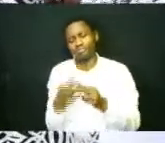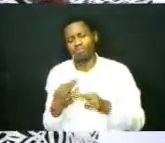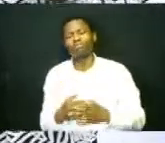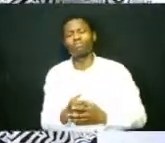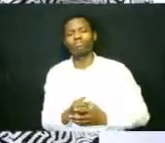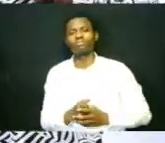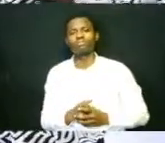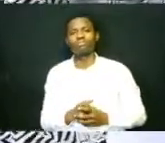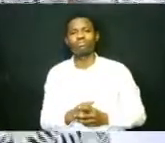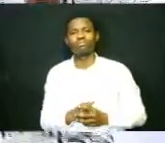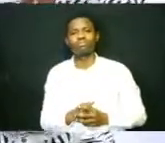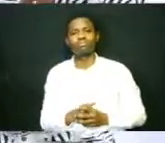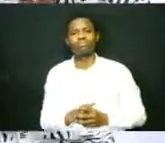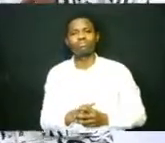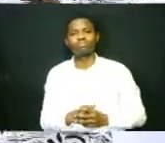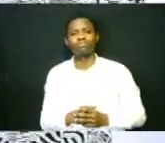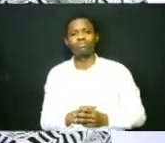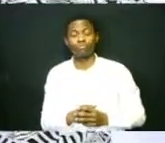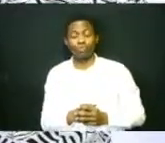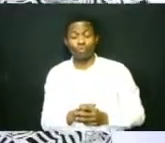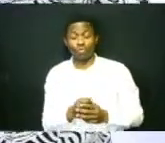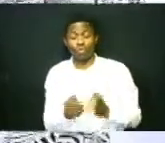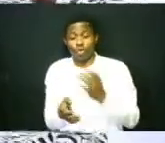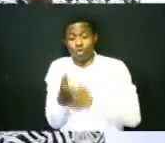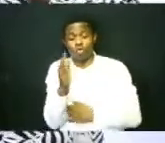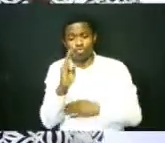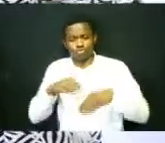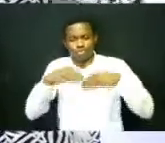the name.